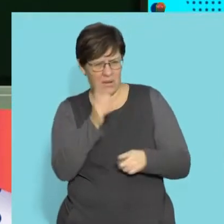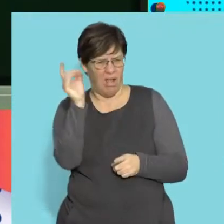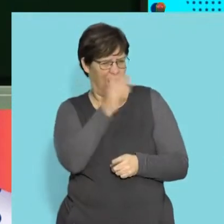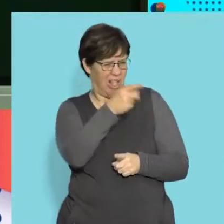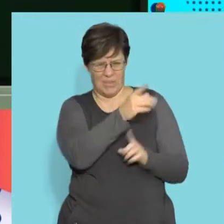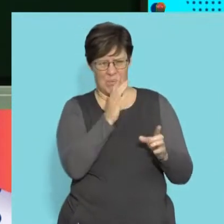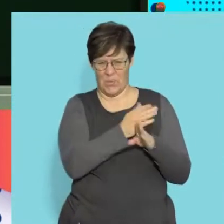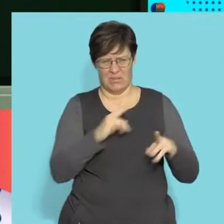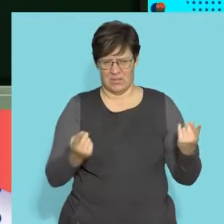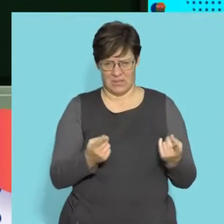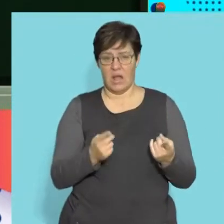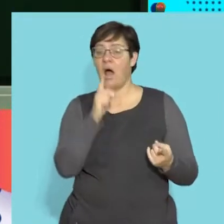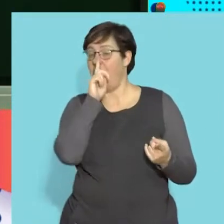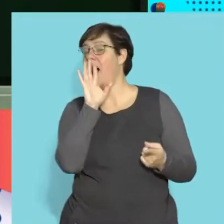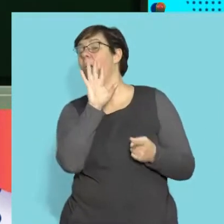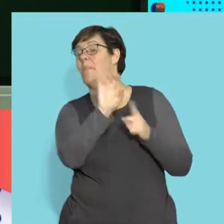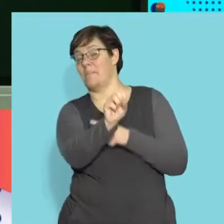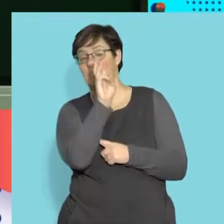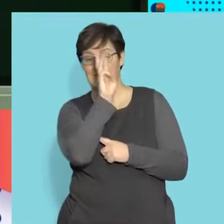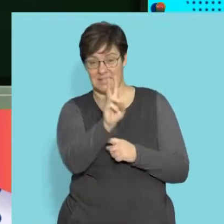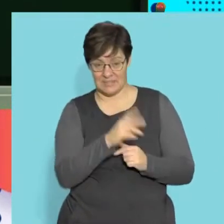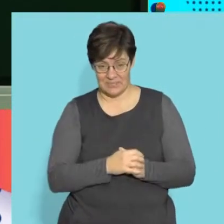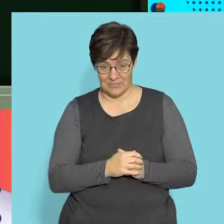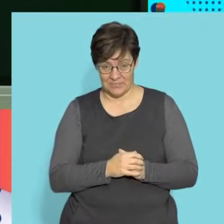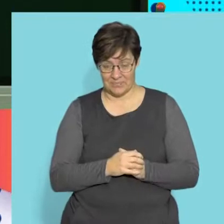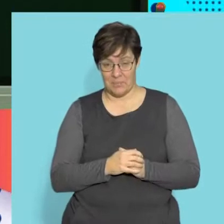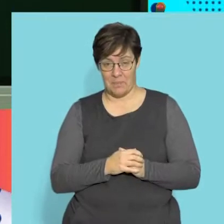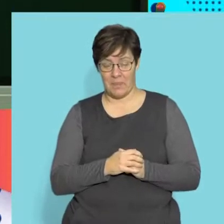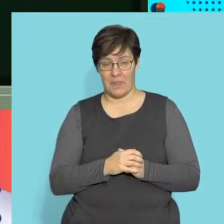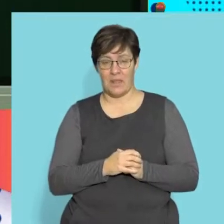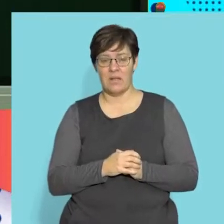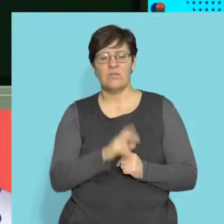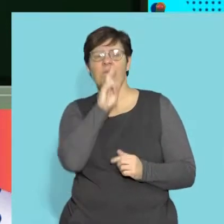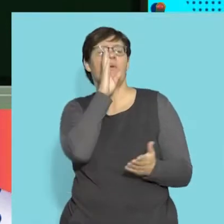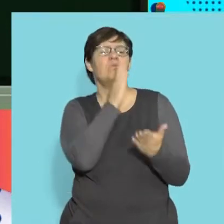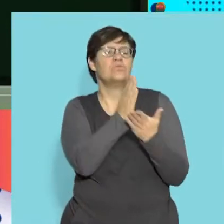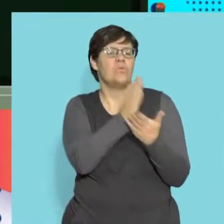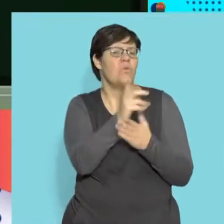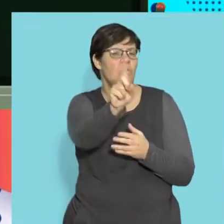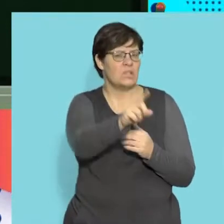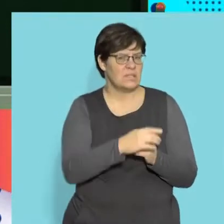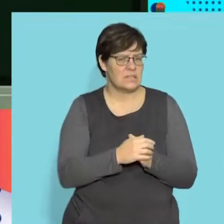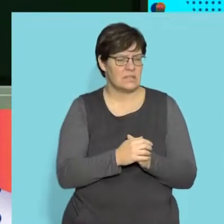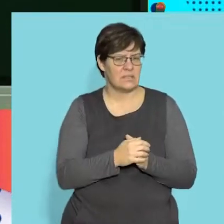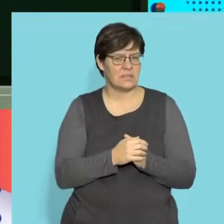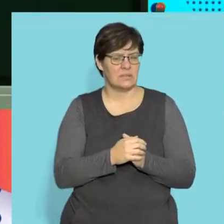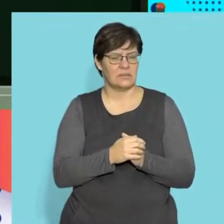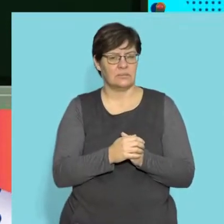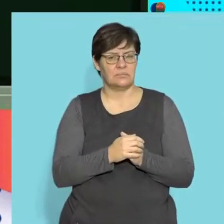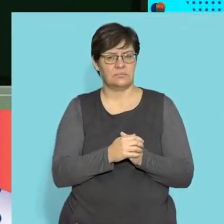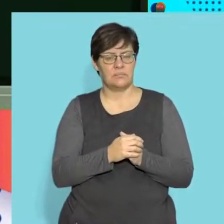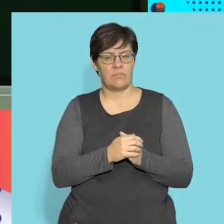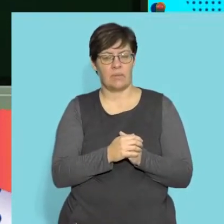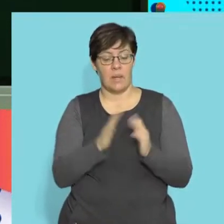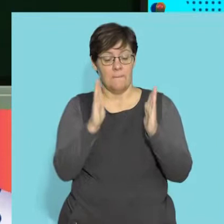So just let's get the principle in place. And so I want us to make very sure that we've got the idea